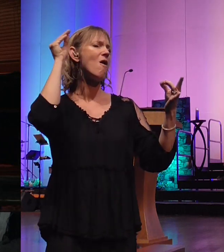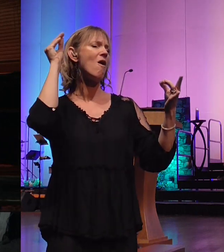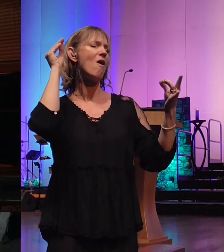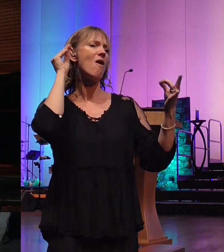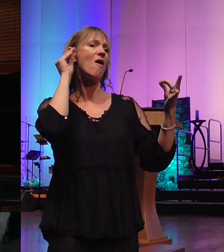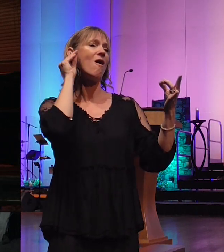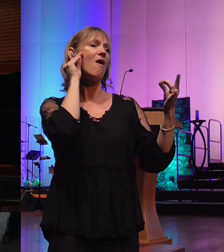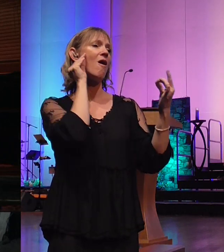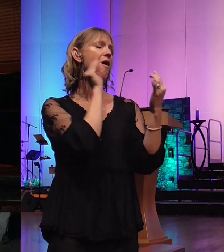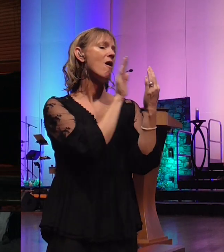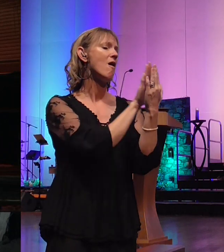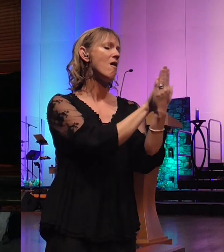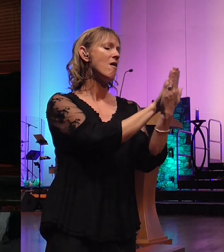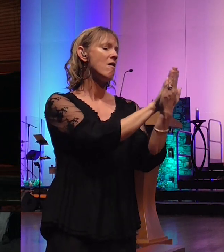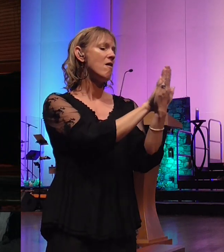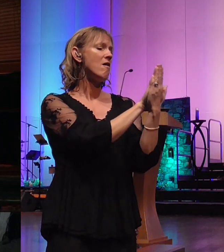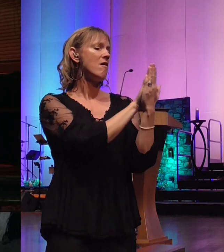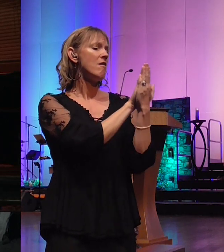home.